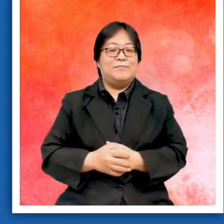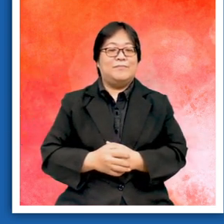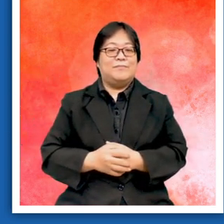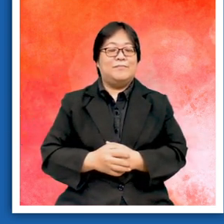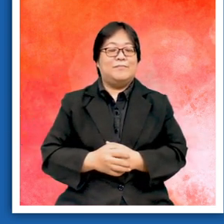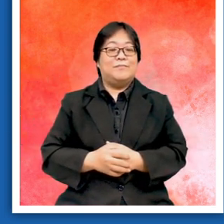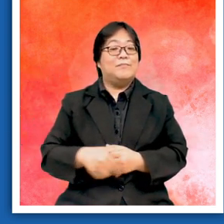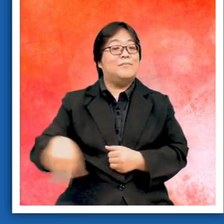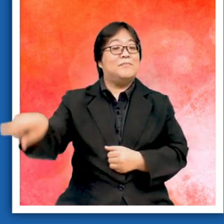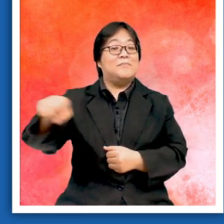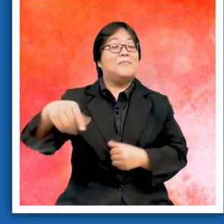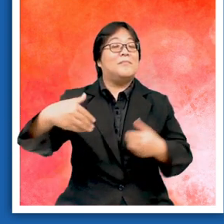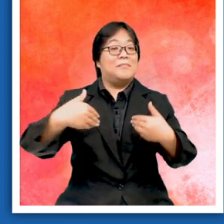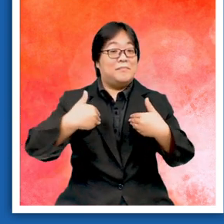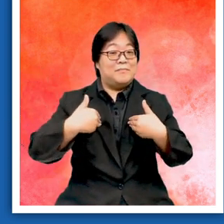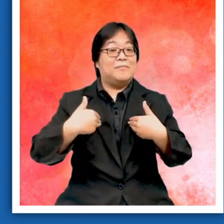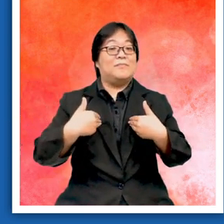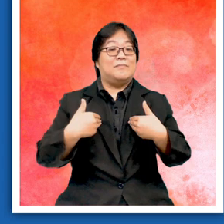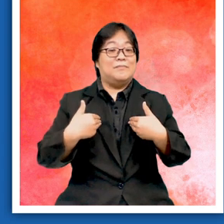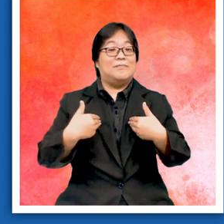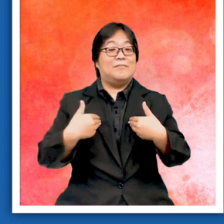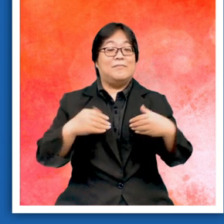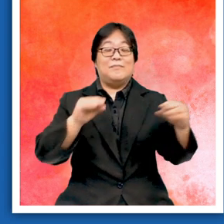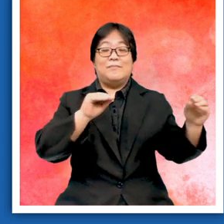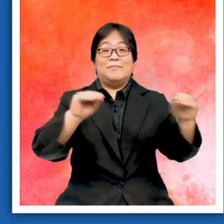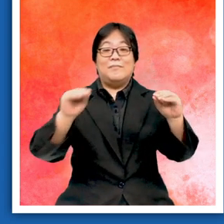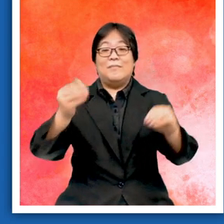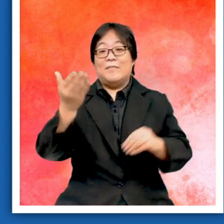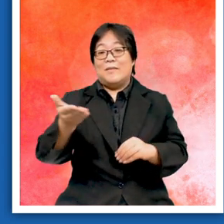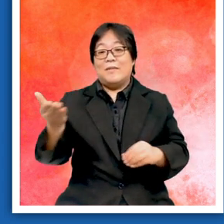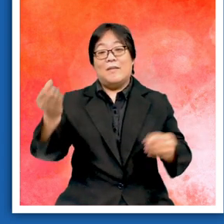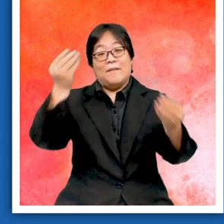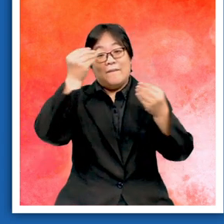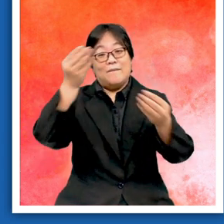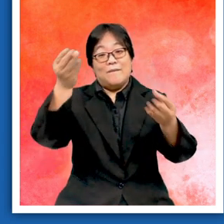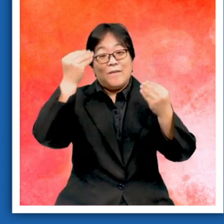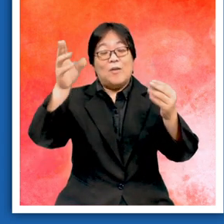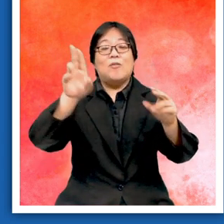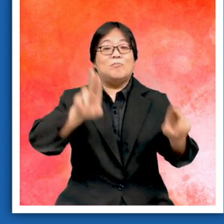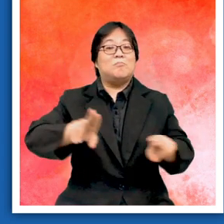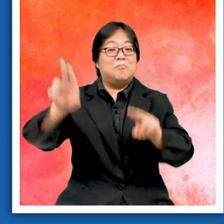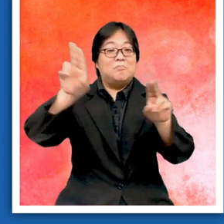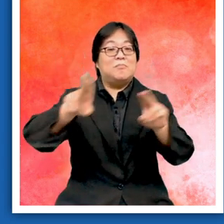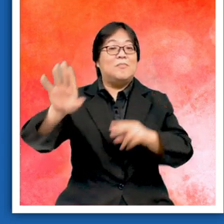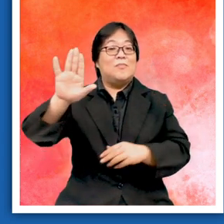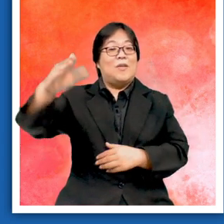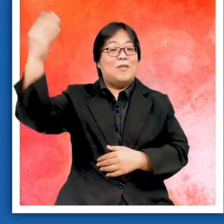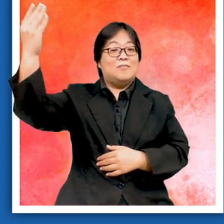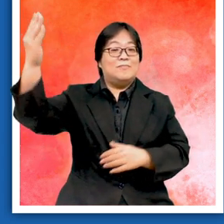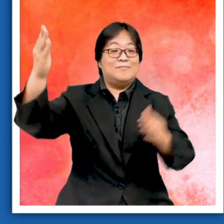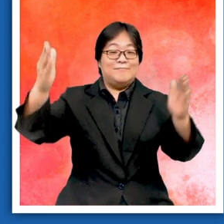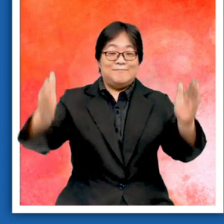it contains all the teaching materials uploaded by your instructor.